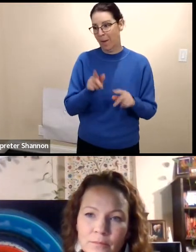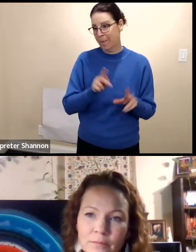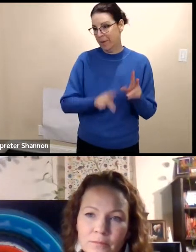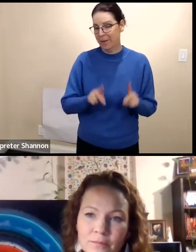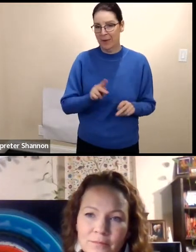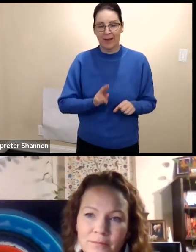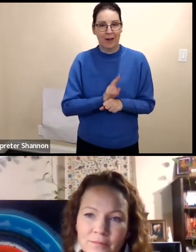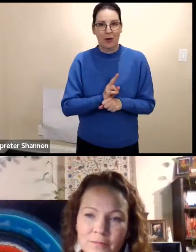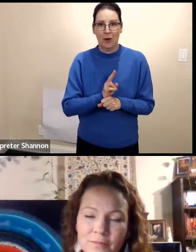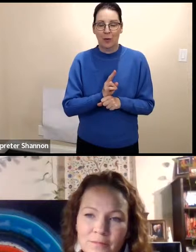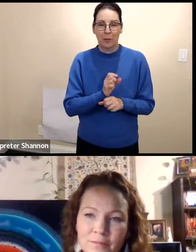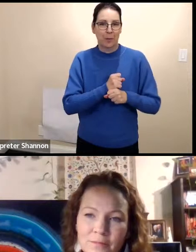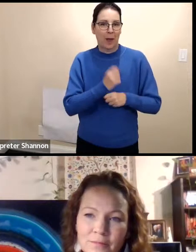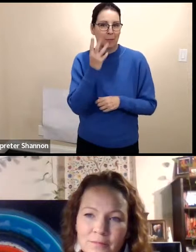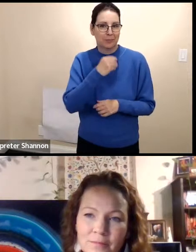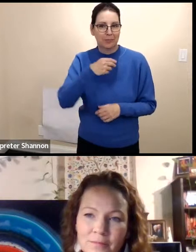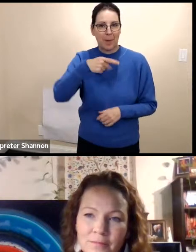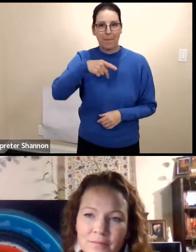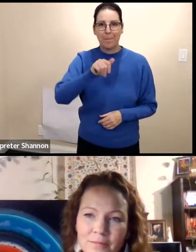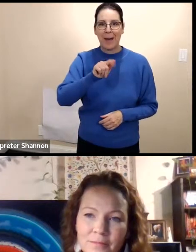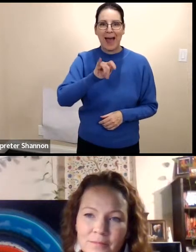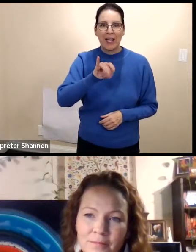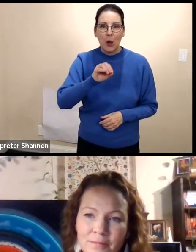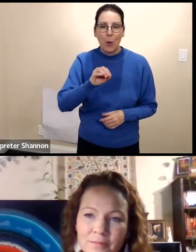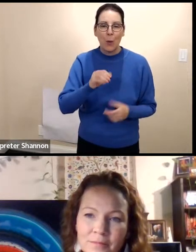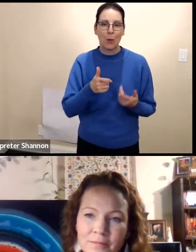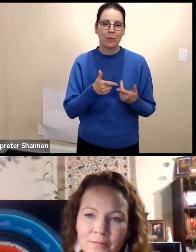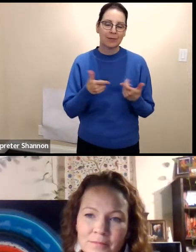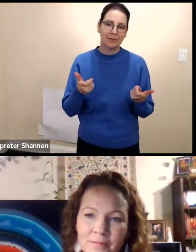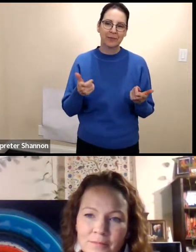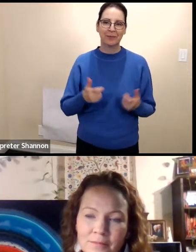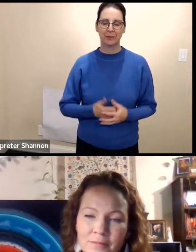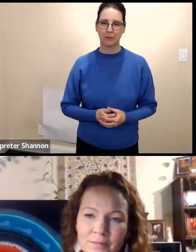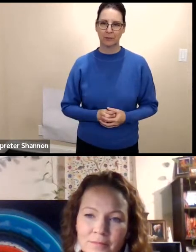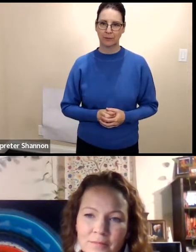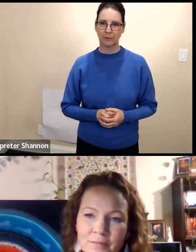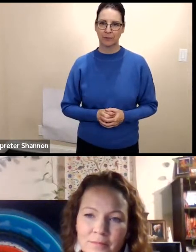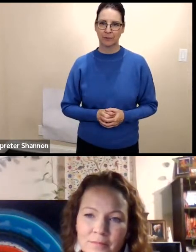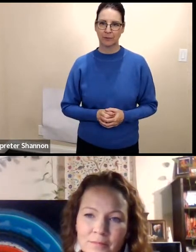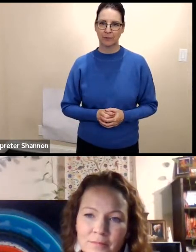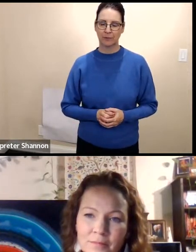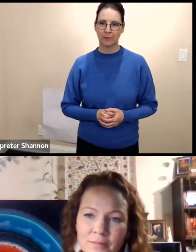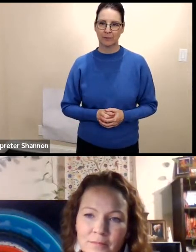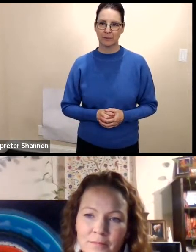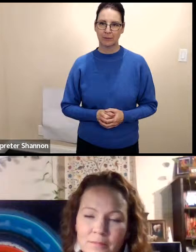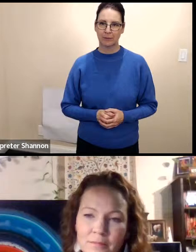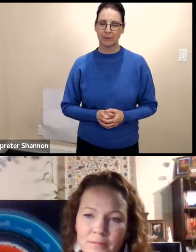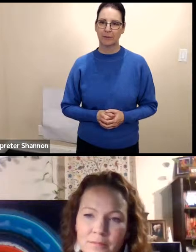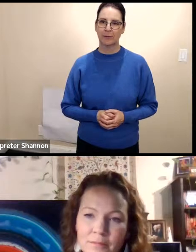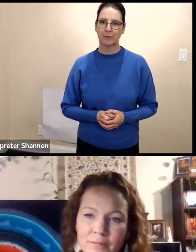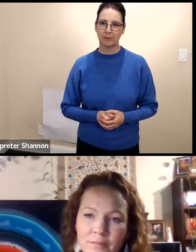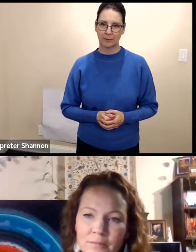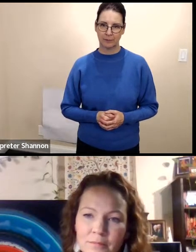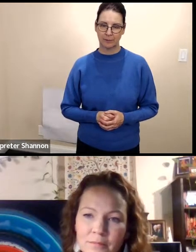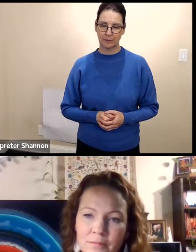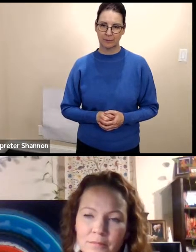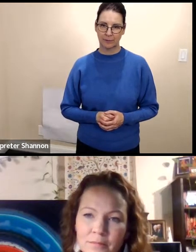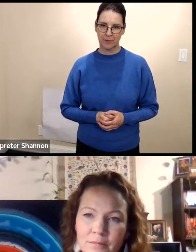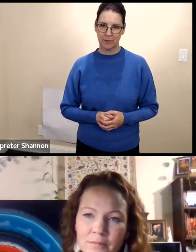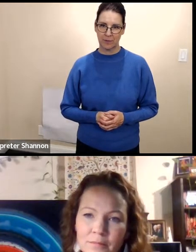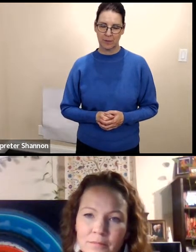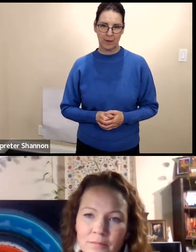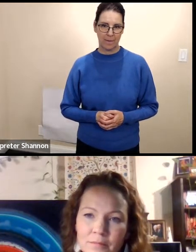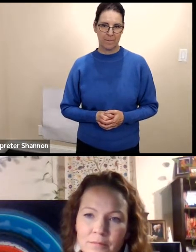Etc out of it um but I think that in in use um your mind bringing